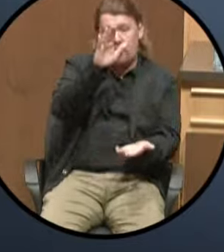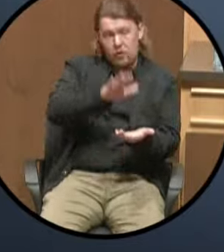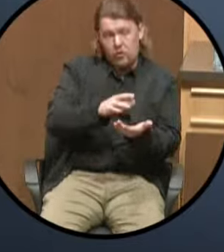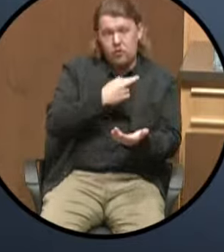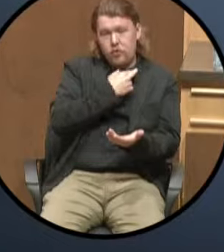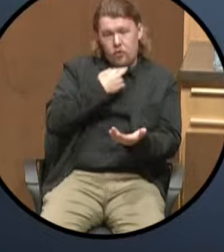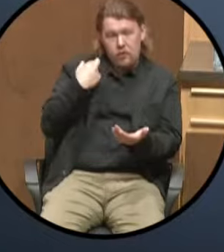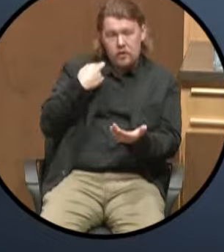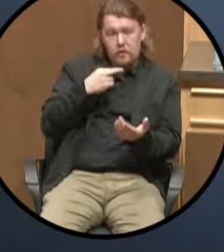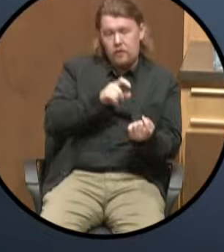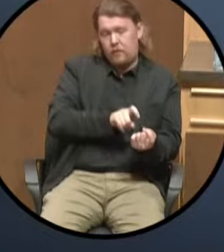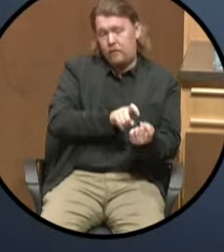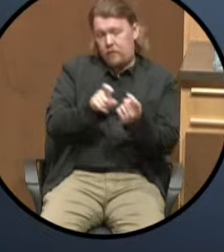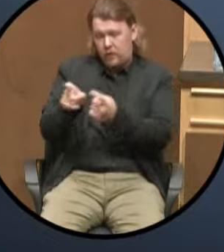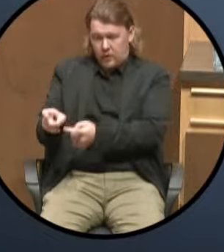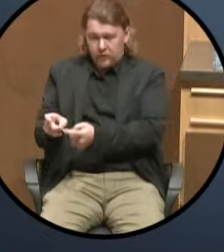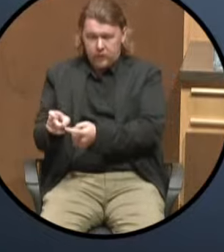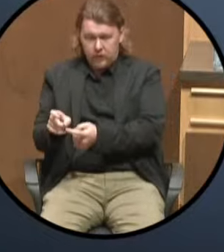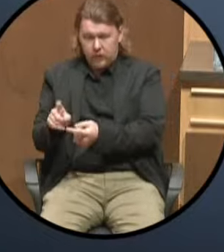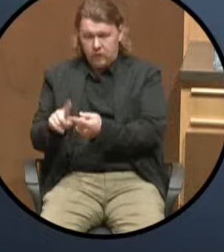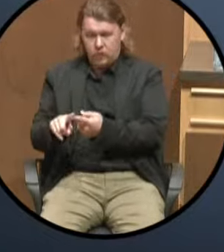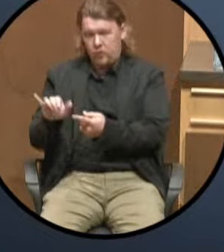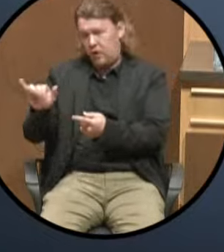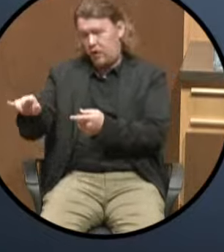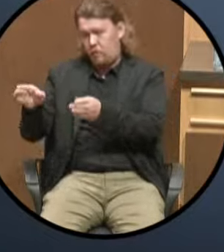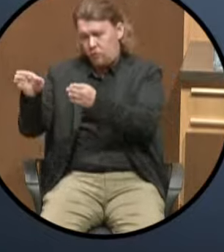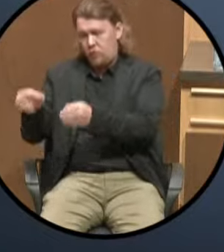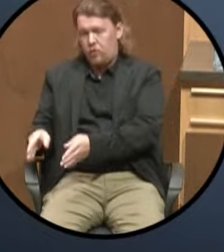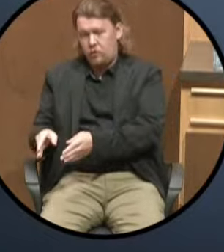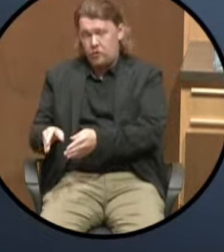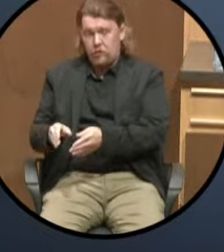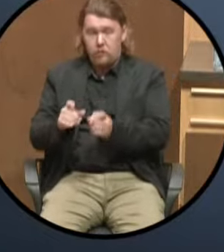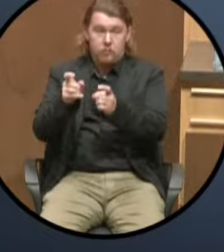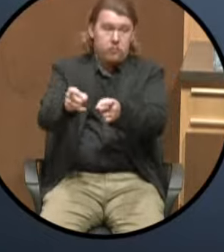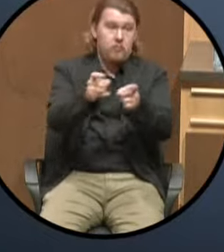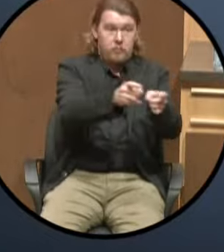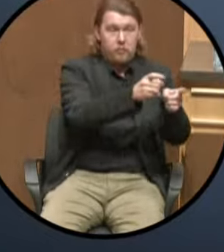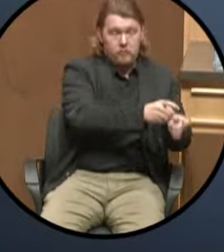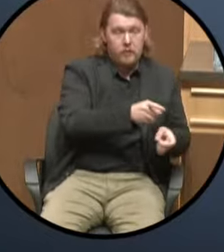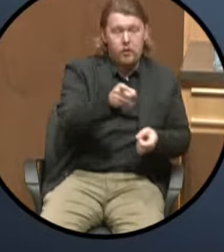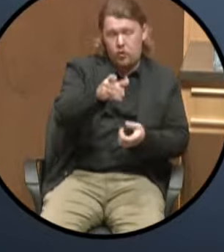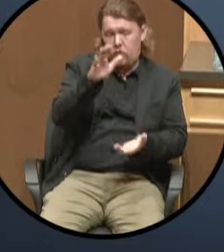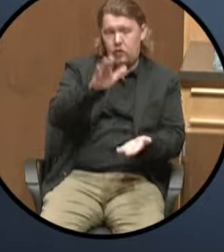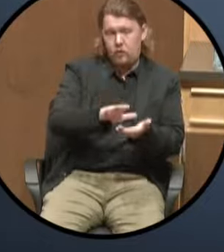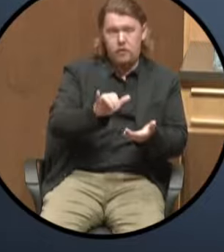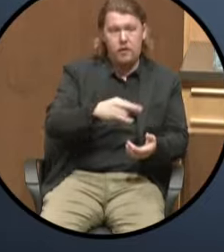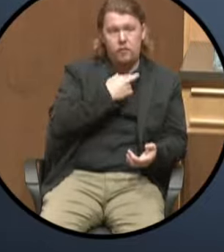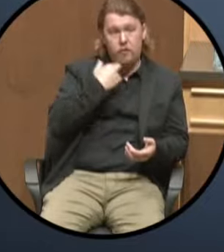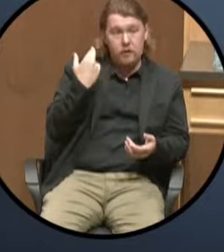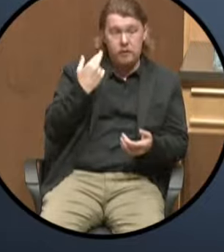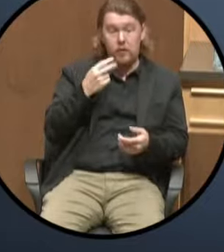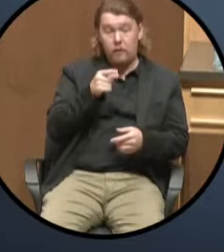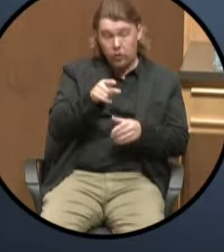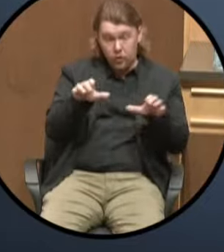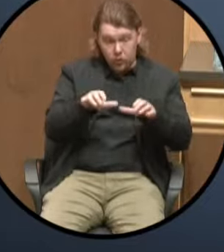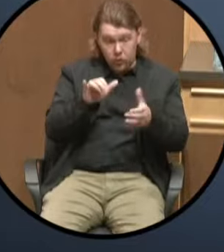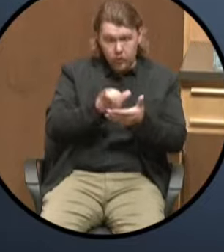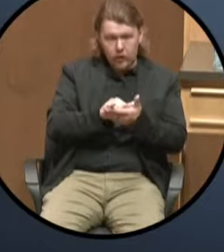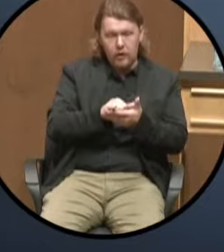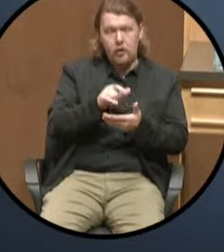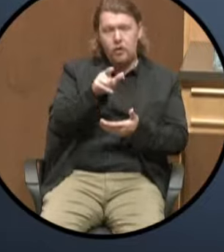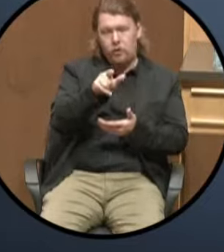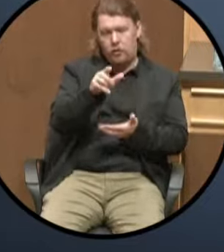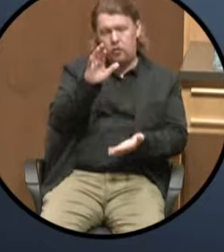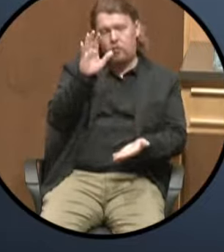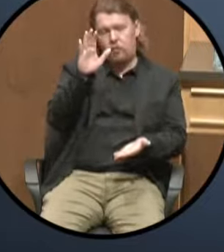risk of spread of that virus from one person to another. You reduce the risk of propagation. By reducing the risk of propagation, you also reduce